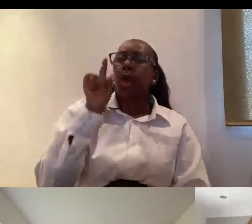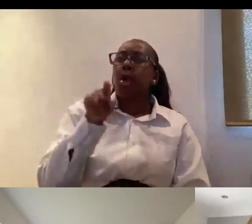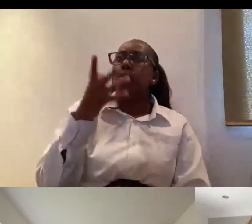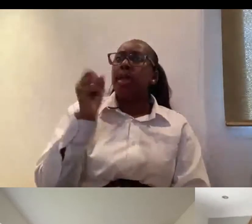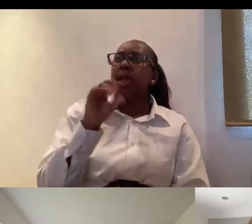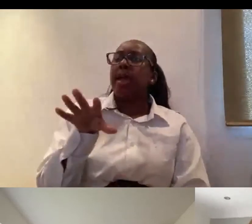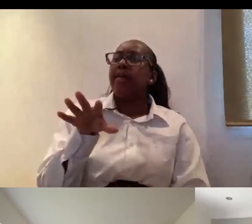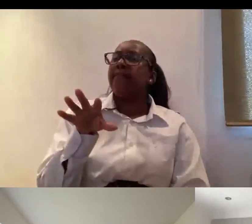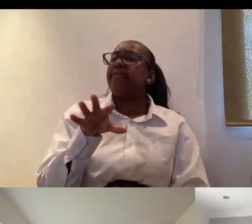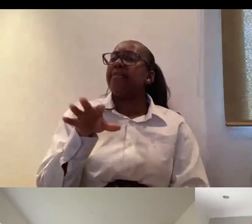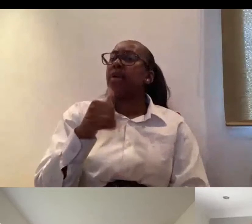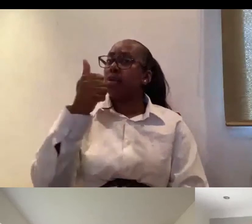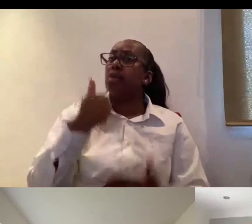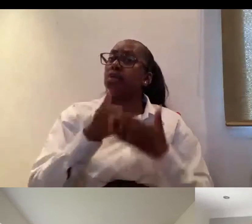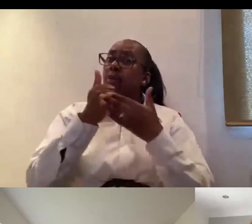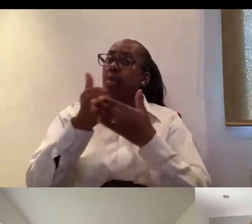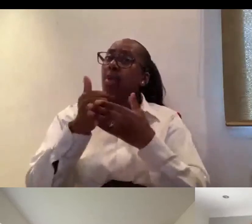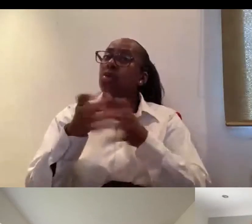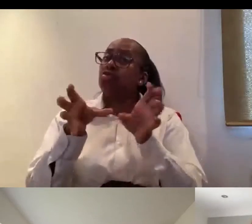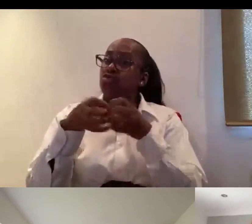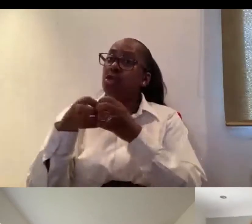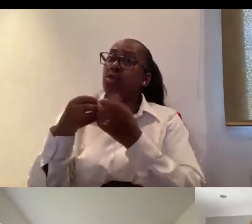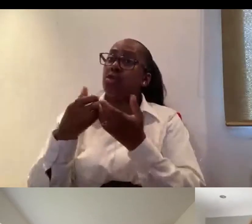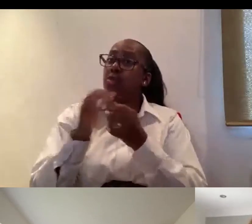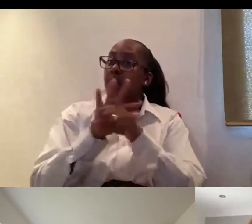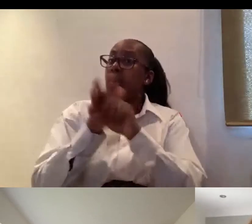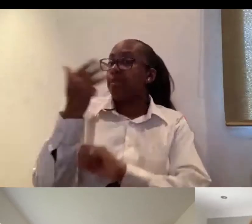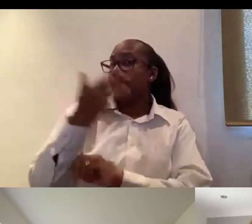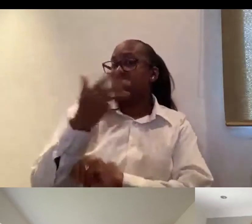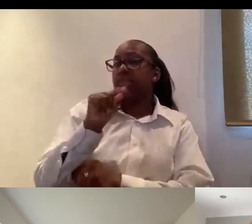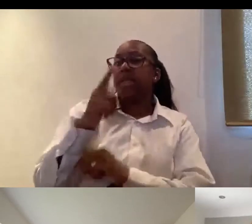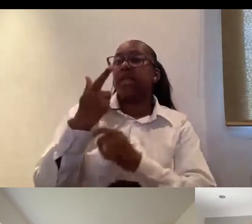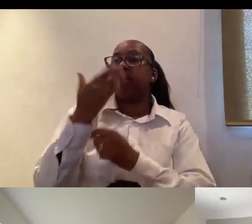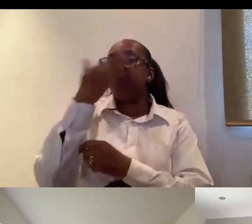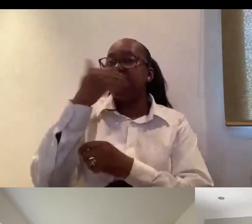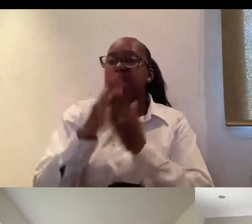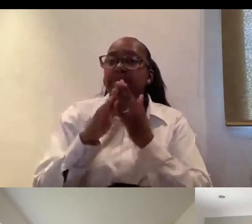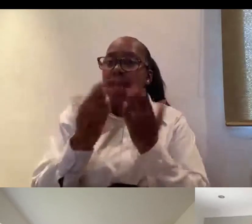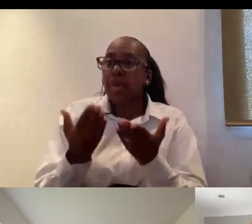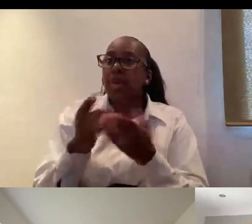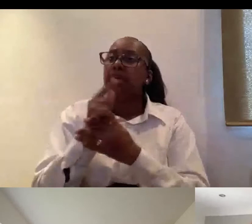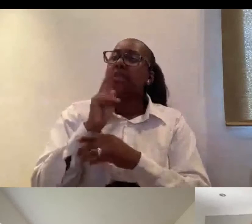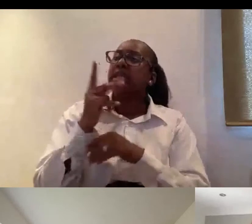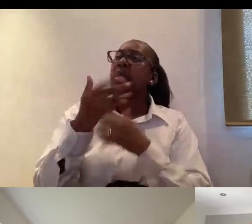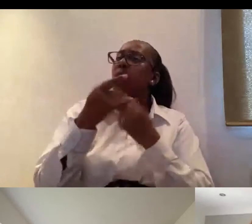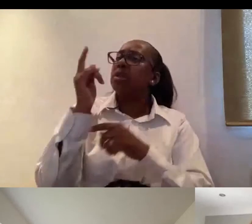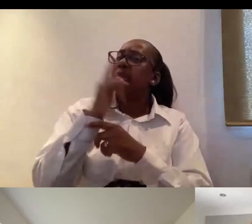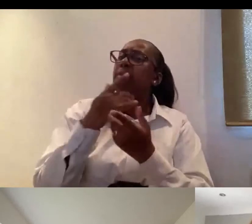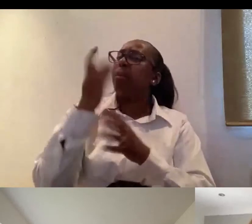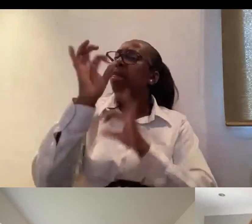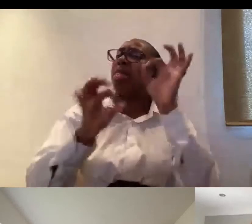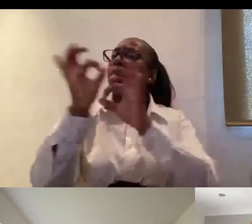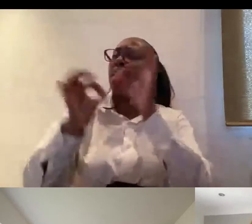got quite a good support group with COVID-19 on Facebook, and I do see a lot of people posting questions